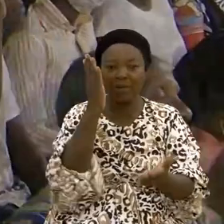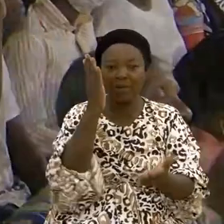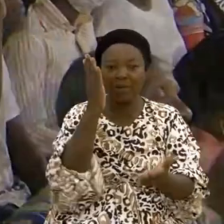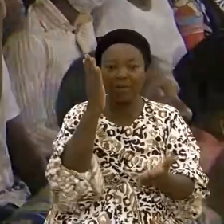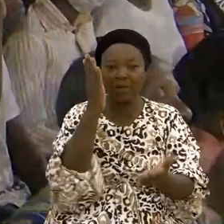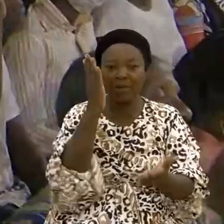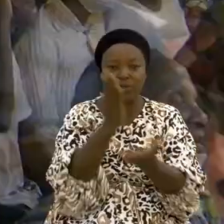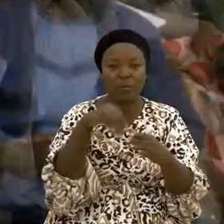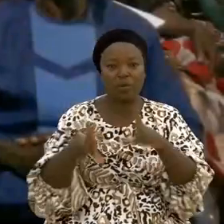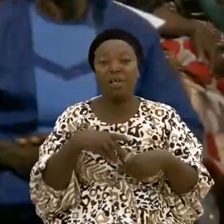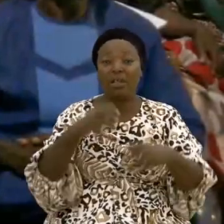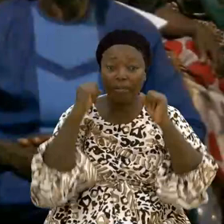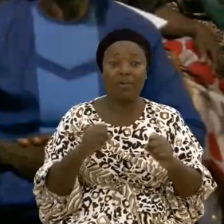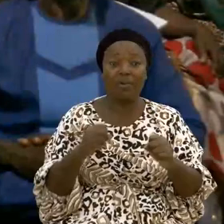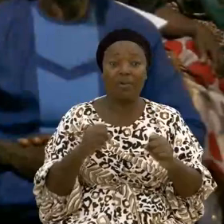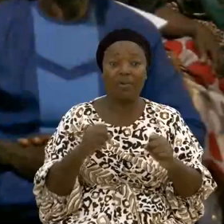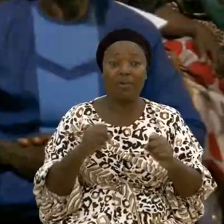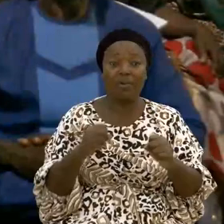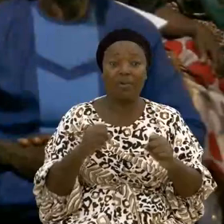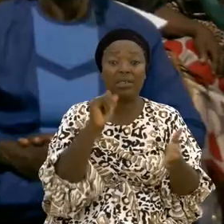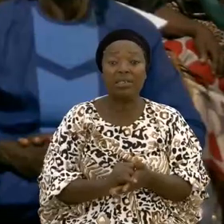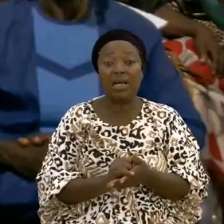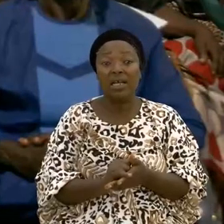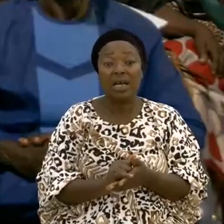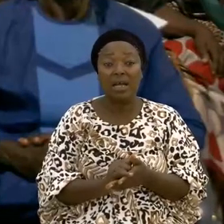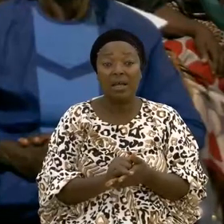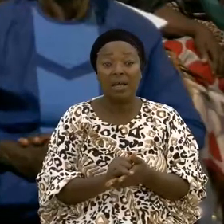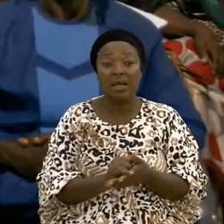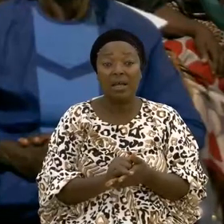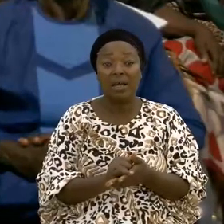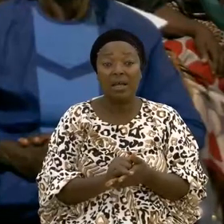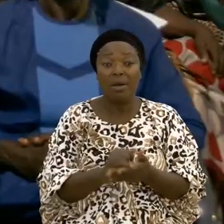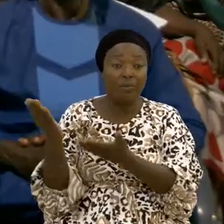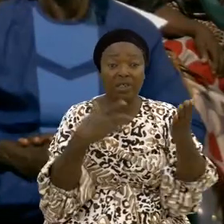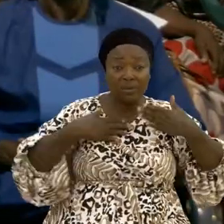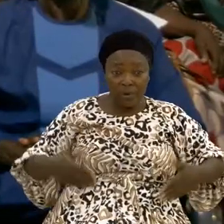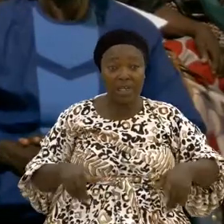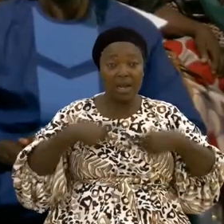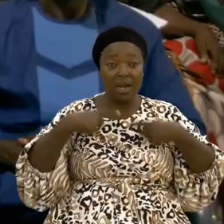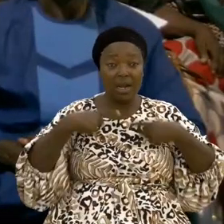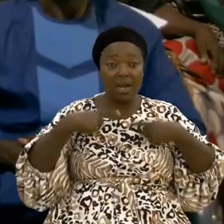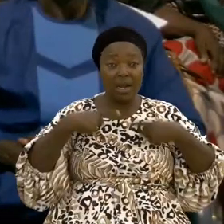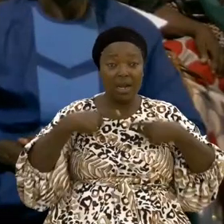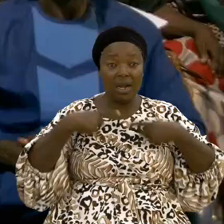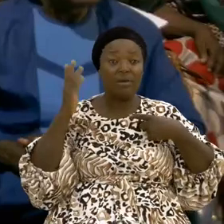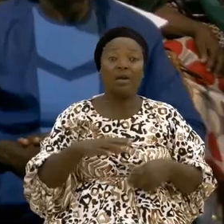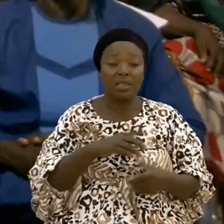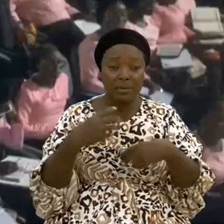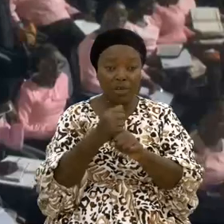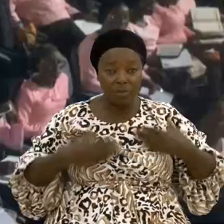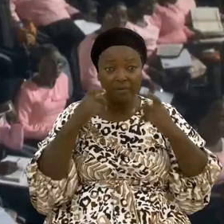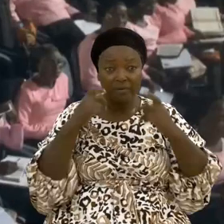stop in your life. The power that revives the body and quickens the body will never stop in your life